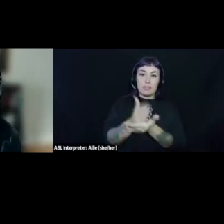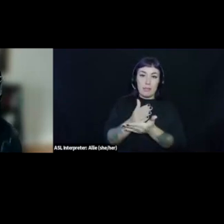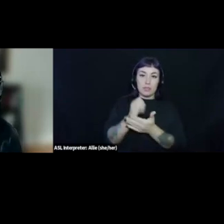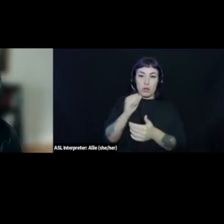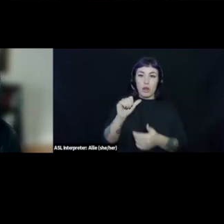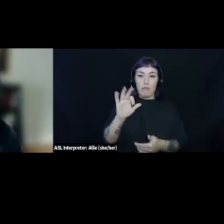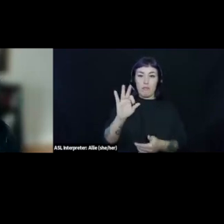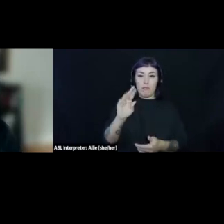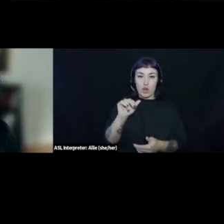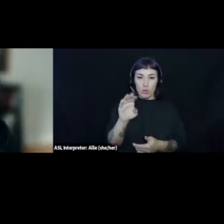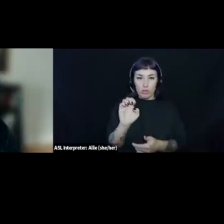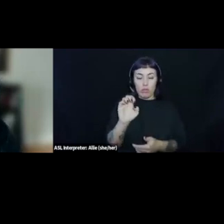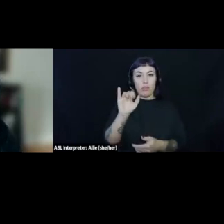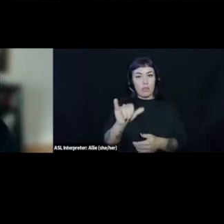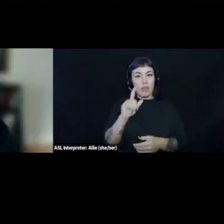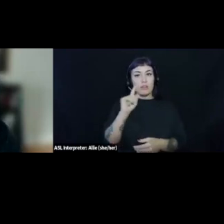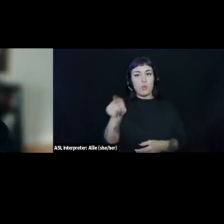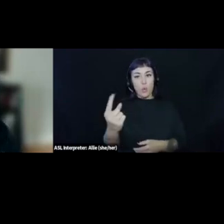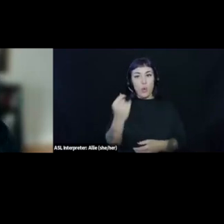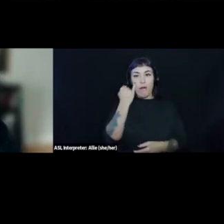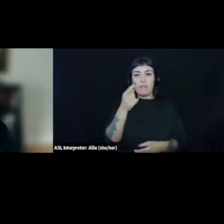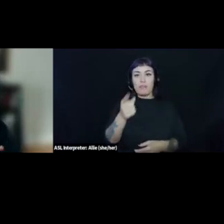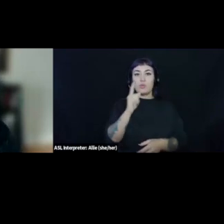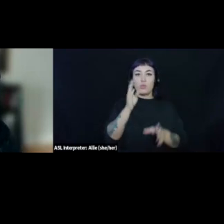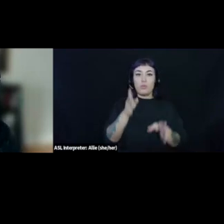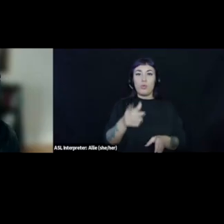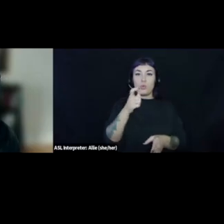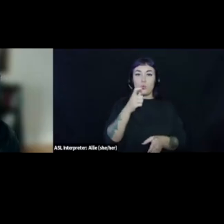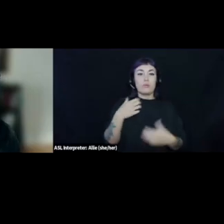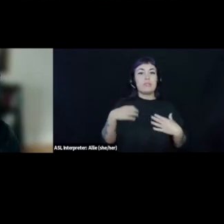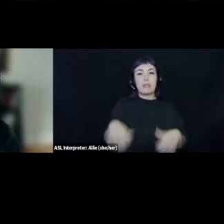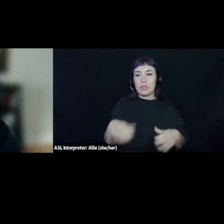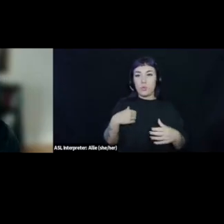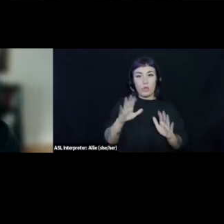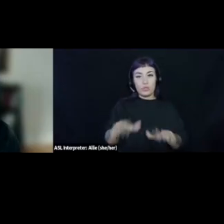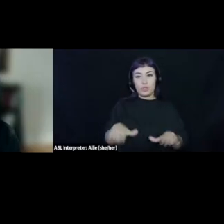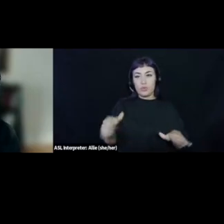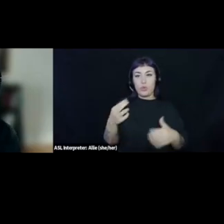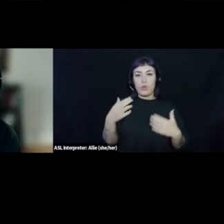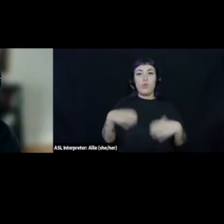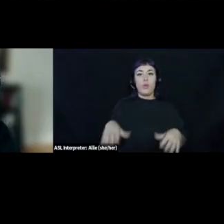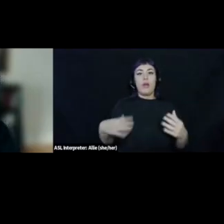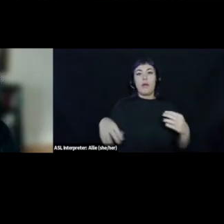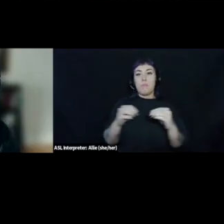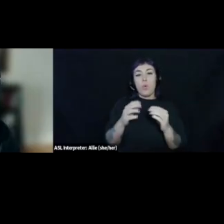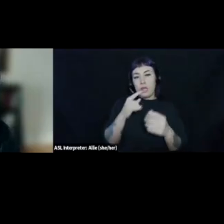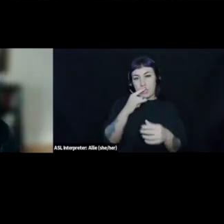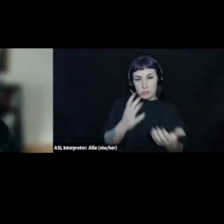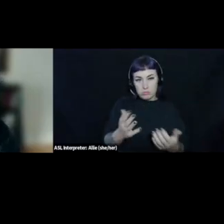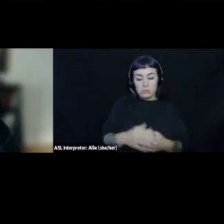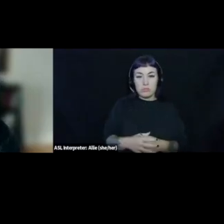fertile. So that is only if you are a person who does not want to have kids or does not want to have more